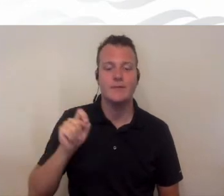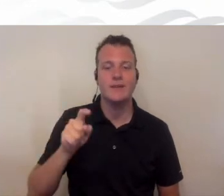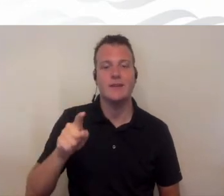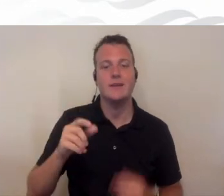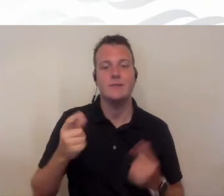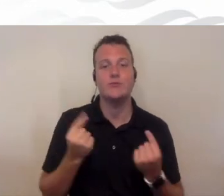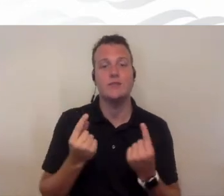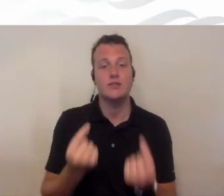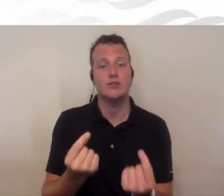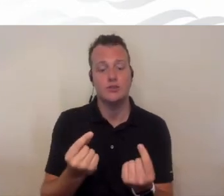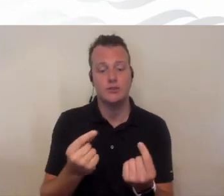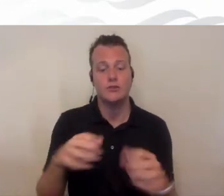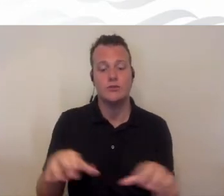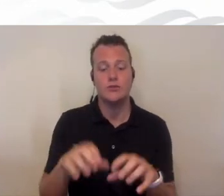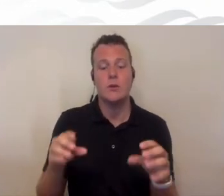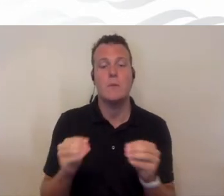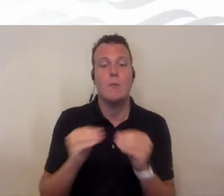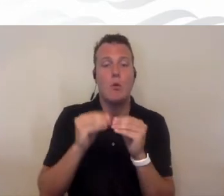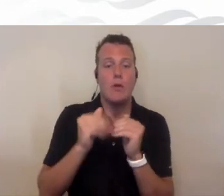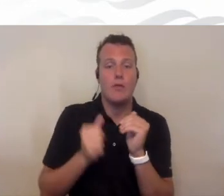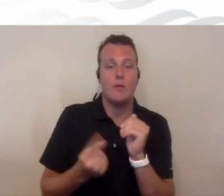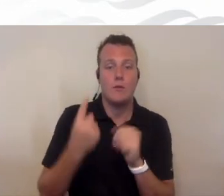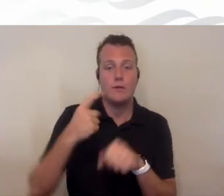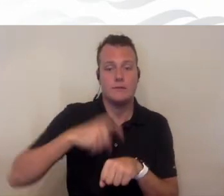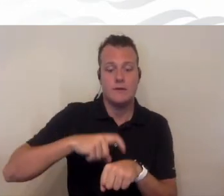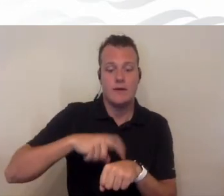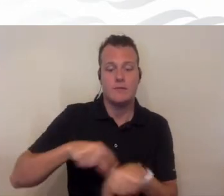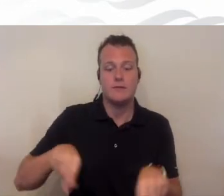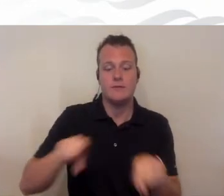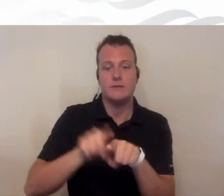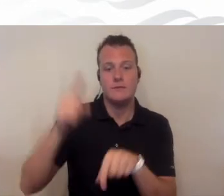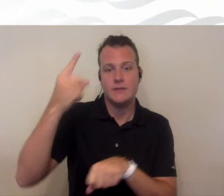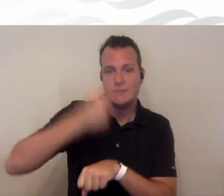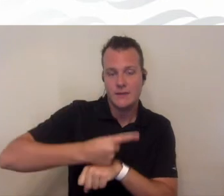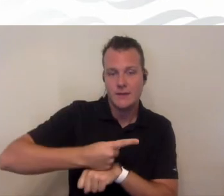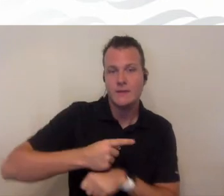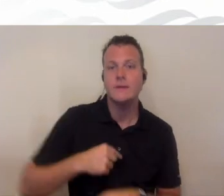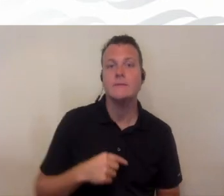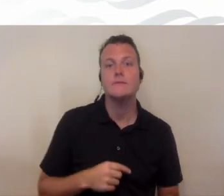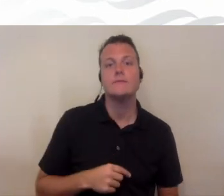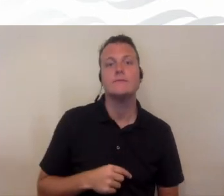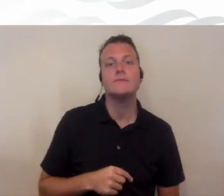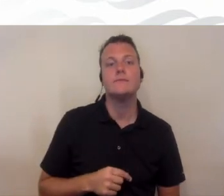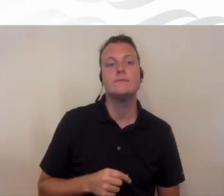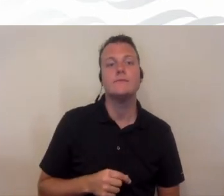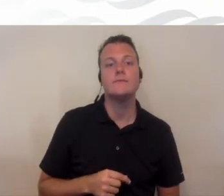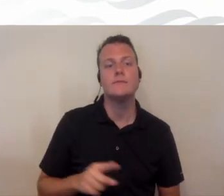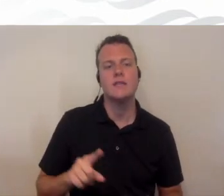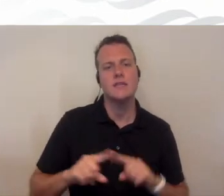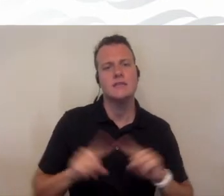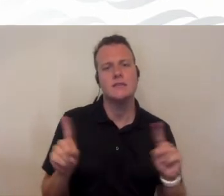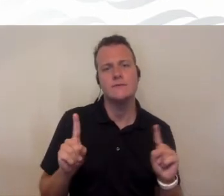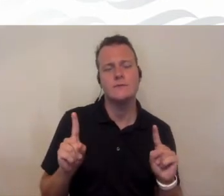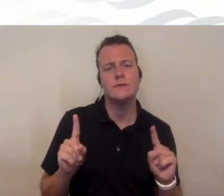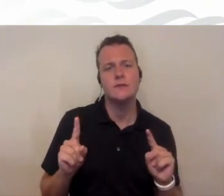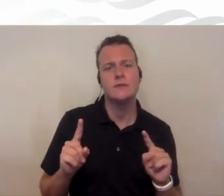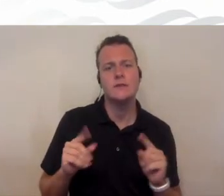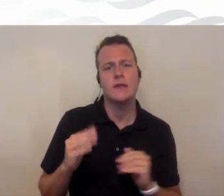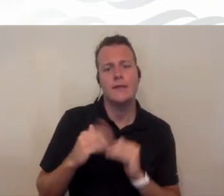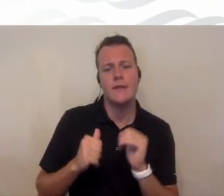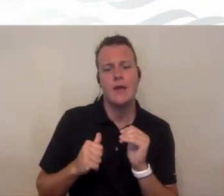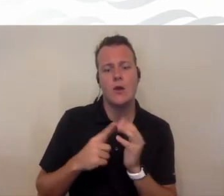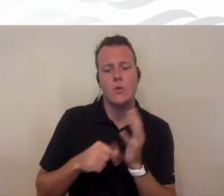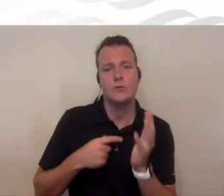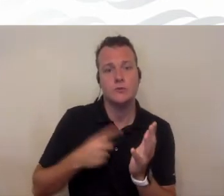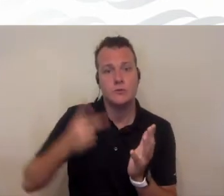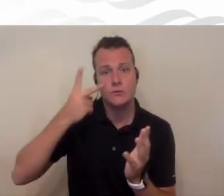to use, but it's a procedure that was performed more than one time on the same date of service. So it's